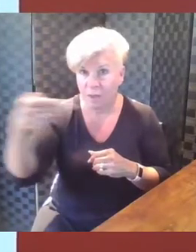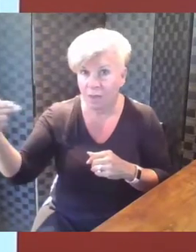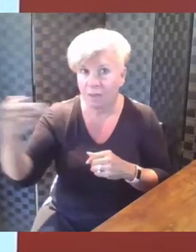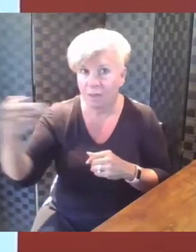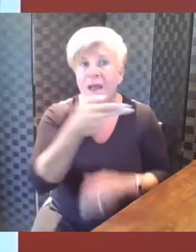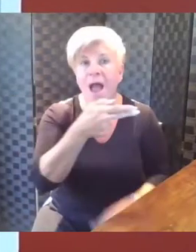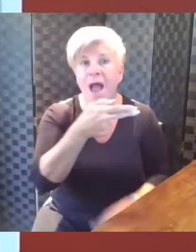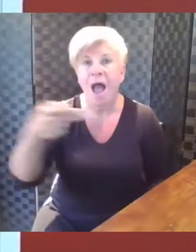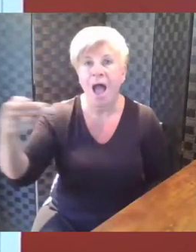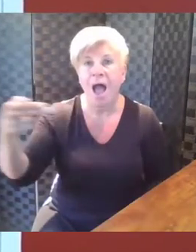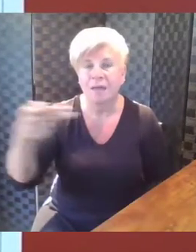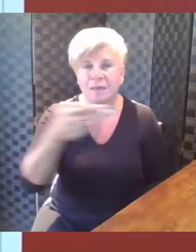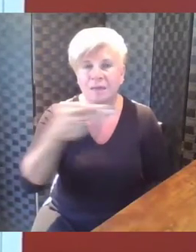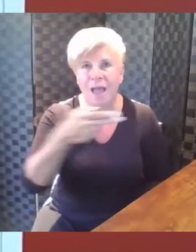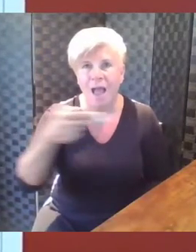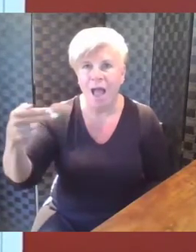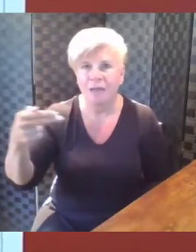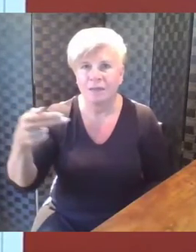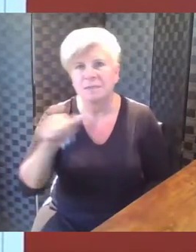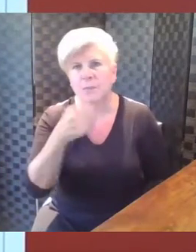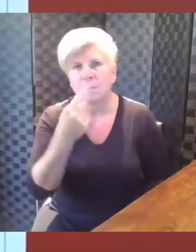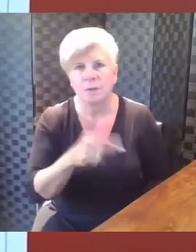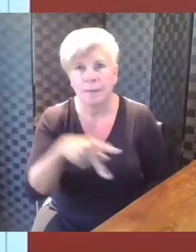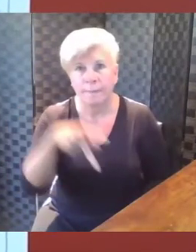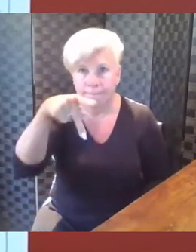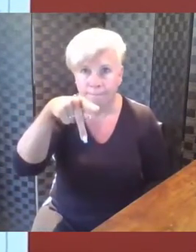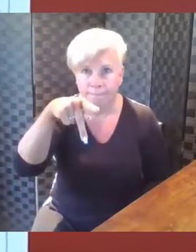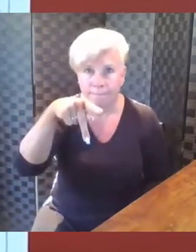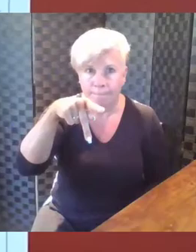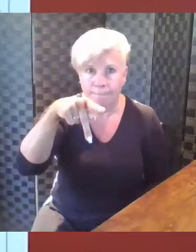H, it says, huh. Try this one.